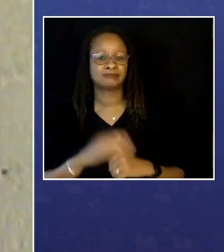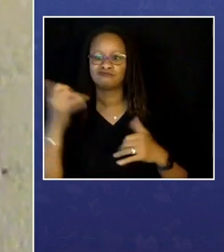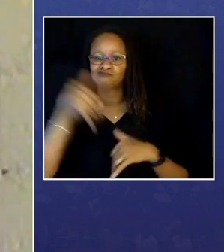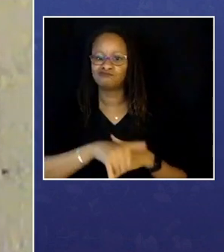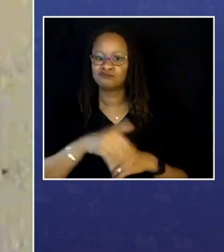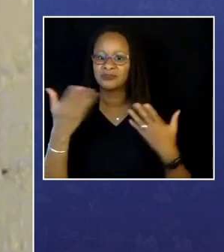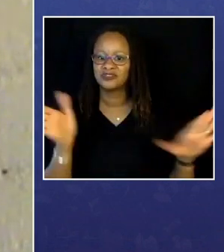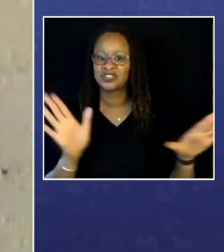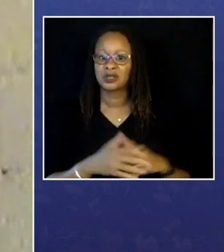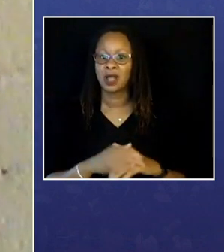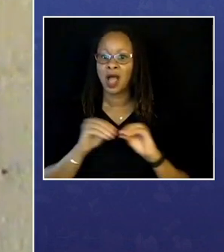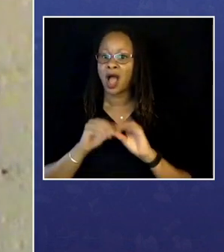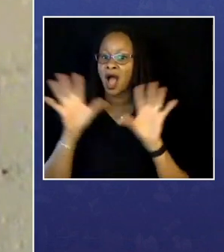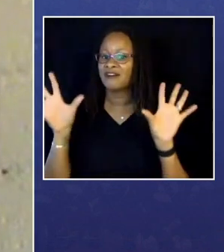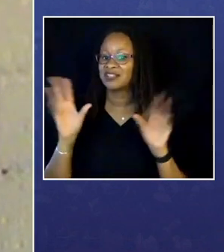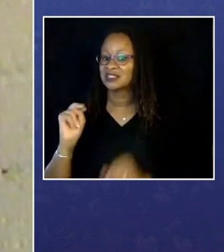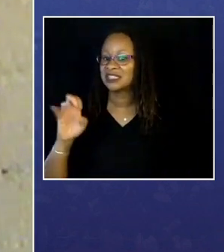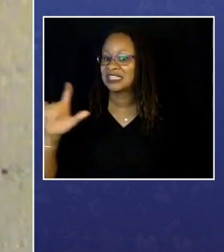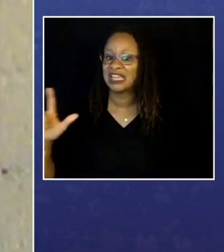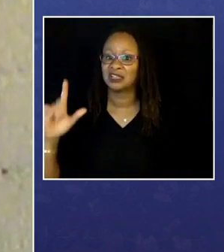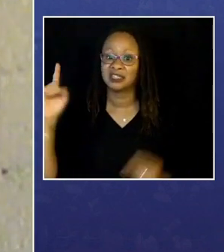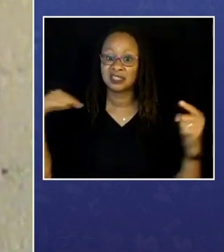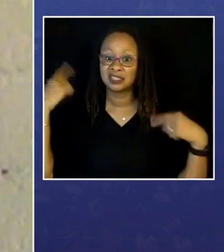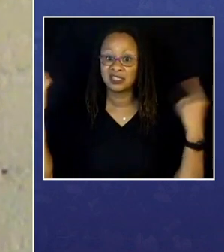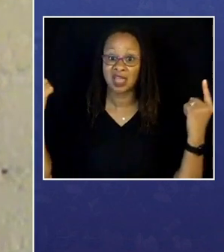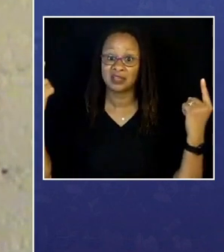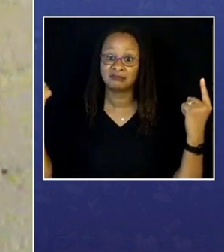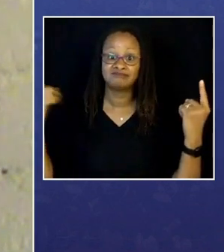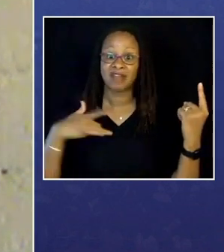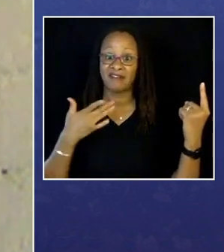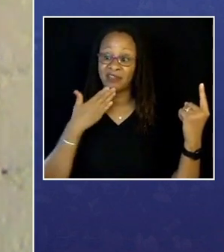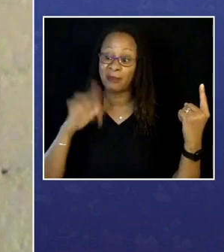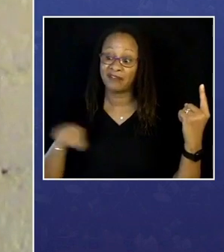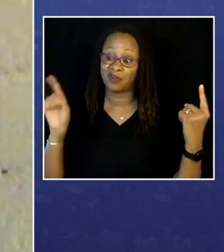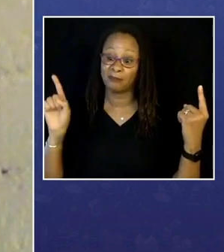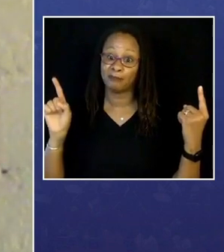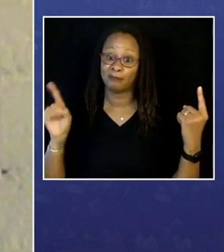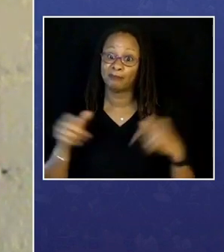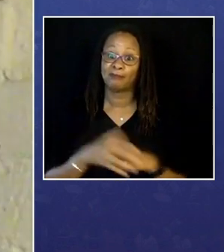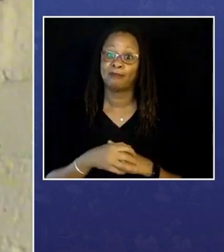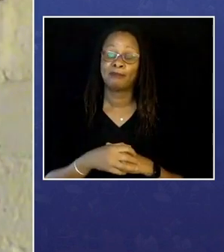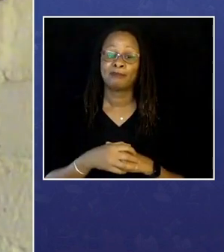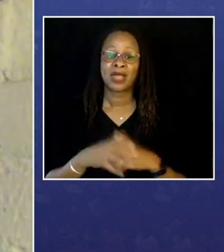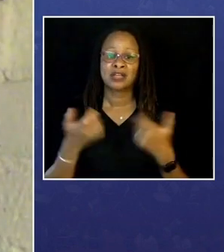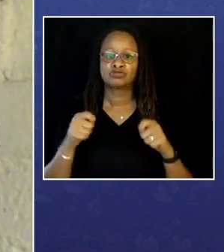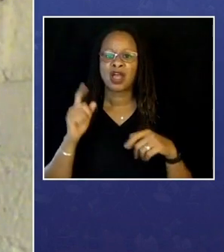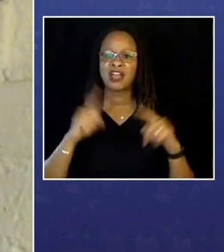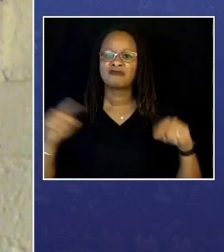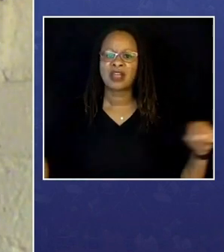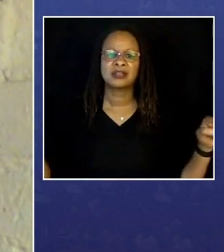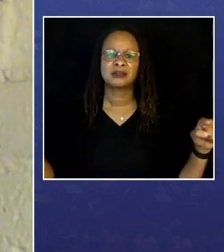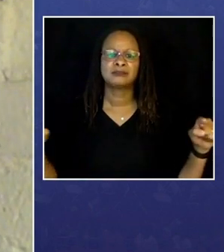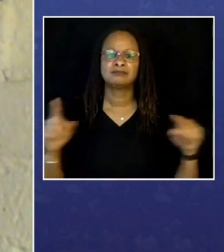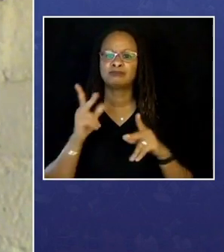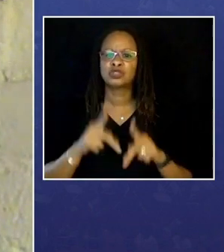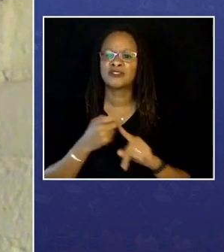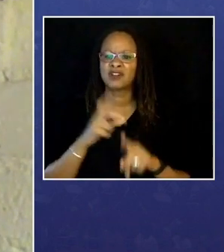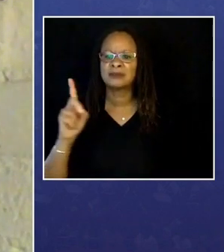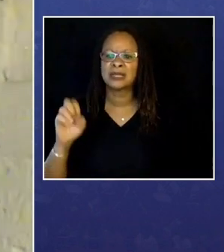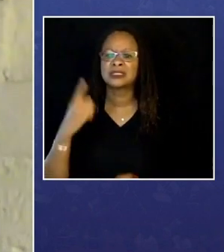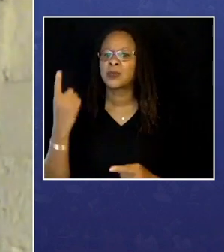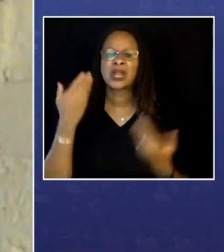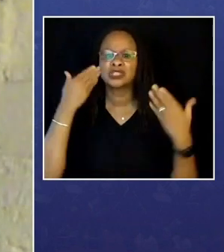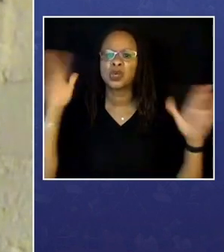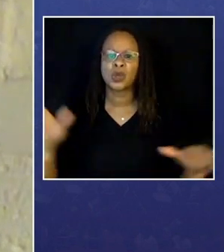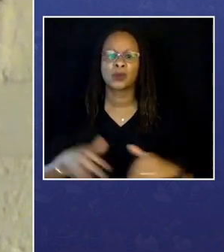States. Well, obviously, Neil is insane, and I feel bad for him. Let's just try a random Delawarean, someone